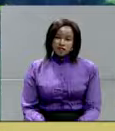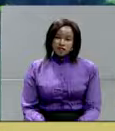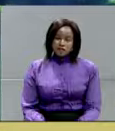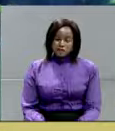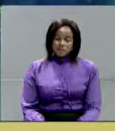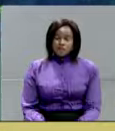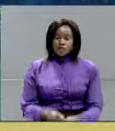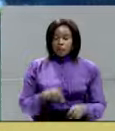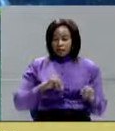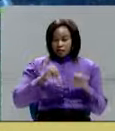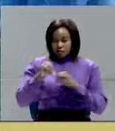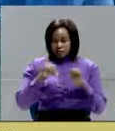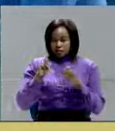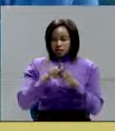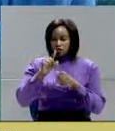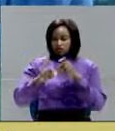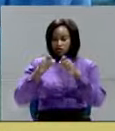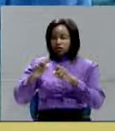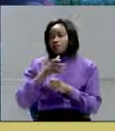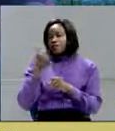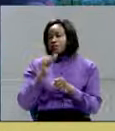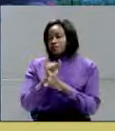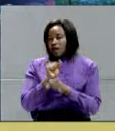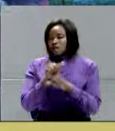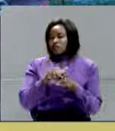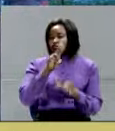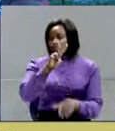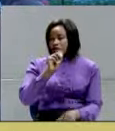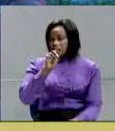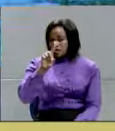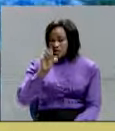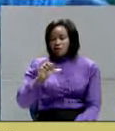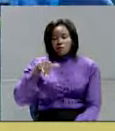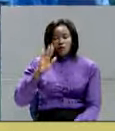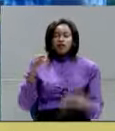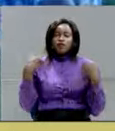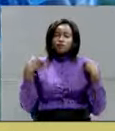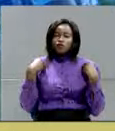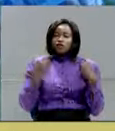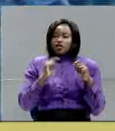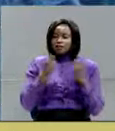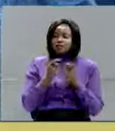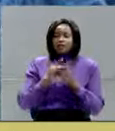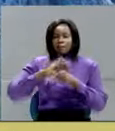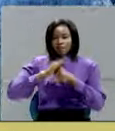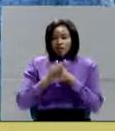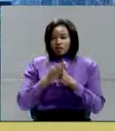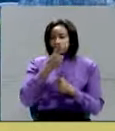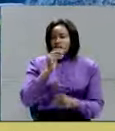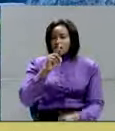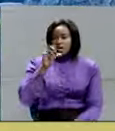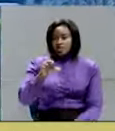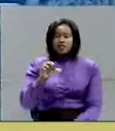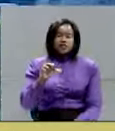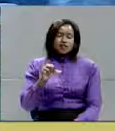The management awarded the outstanding staff in 2019, especially the sports team that produced the 2019 Africa Cup of Nations advert.